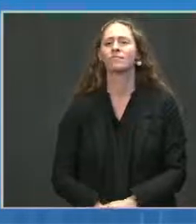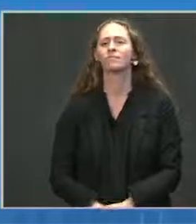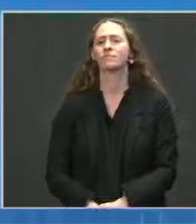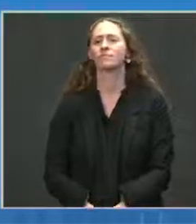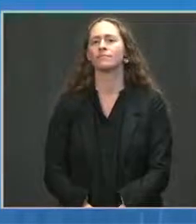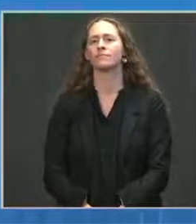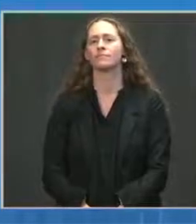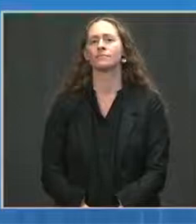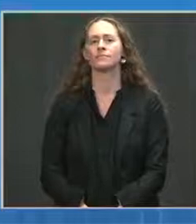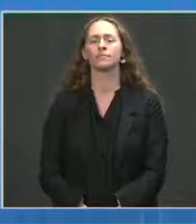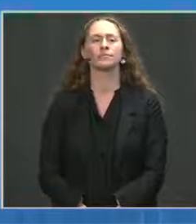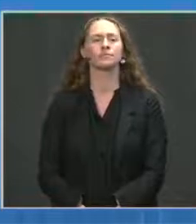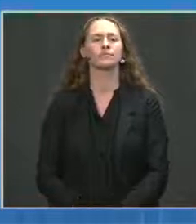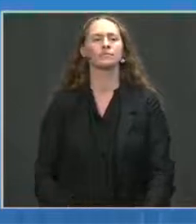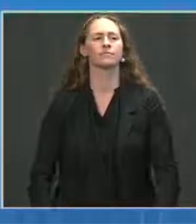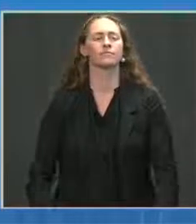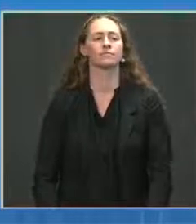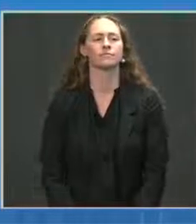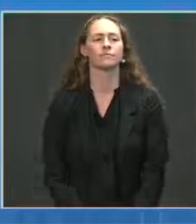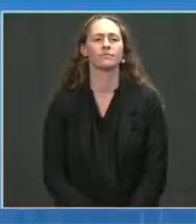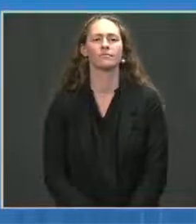And a Let me reminder, please. interject something.